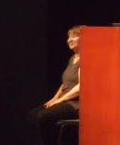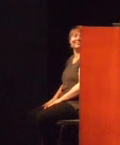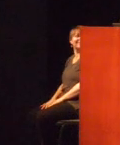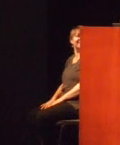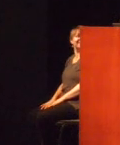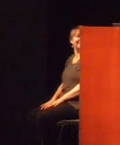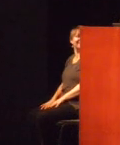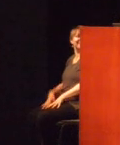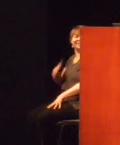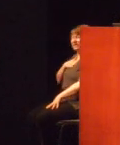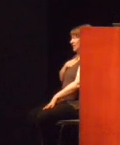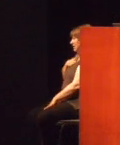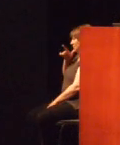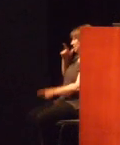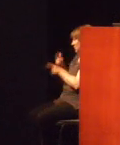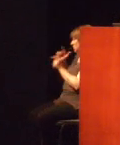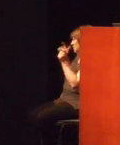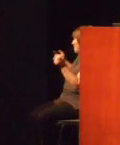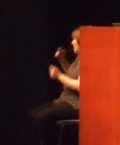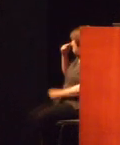My sister is a big nerd, like I am,